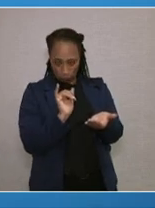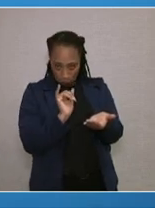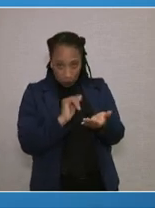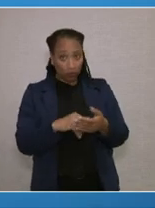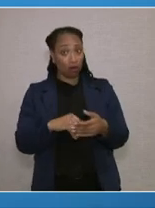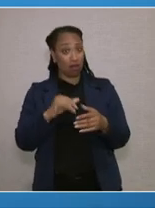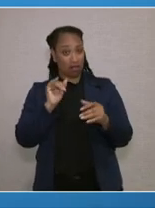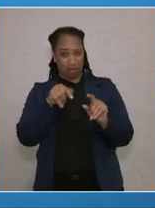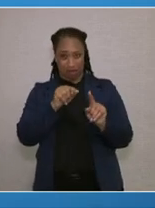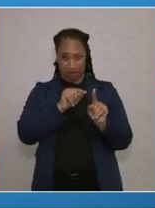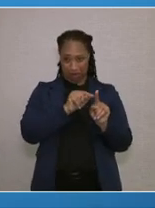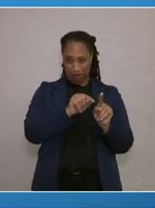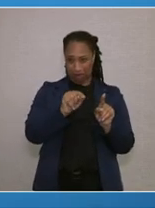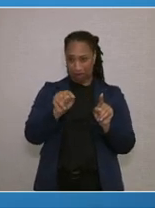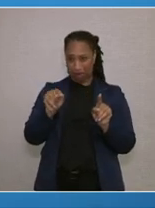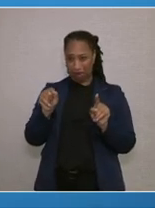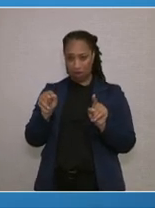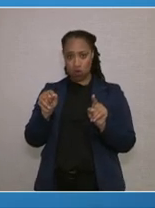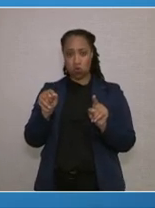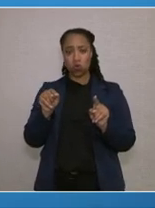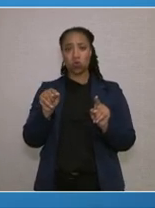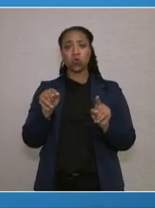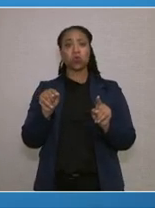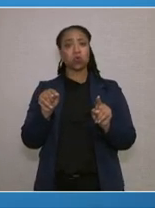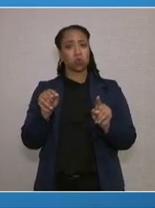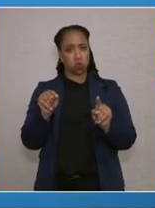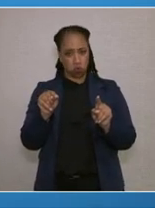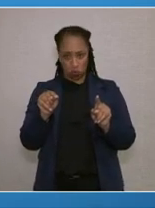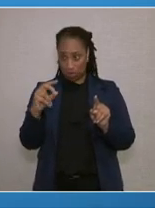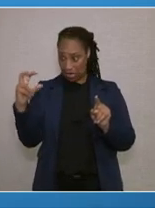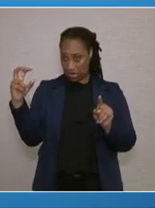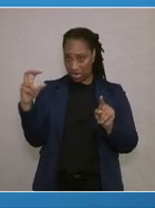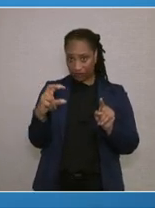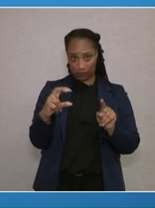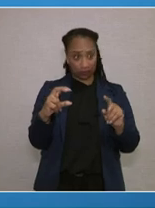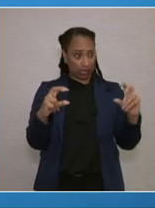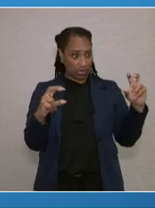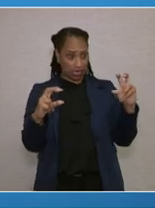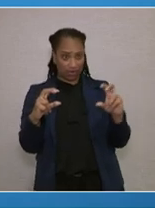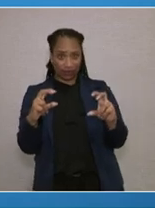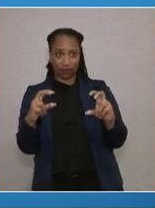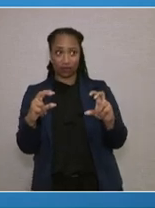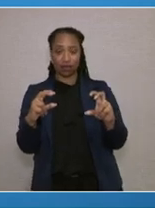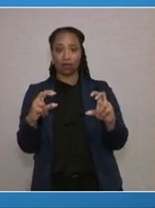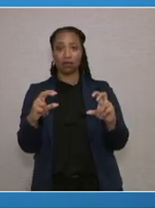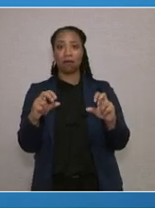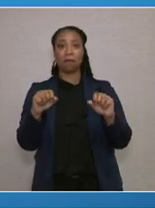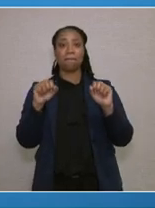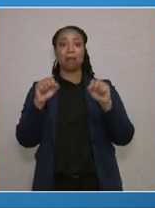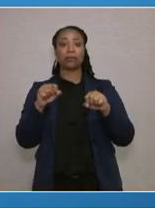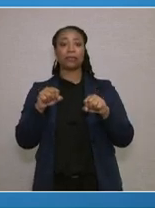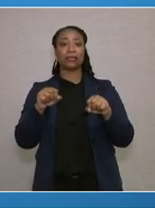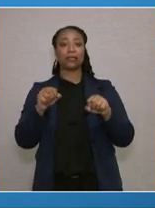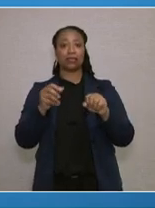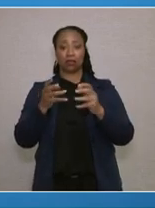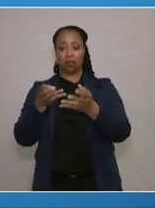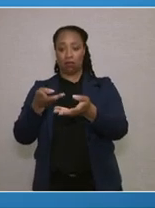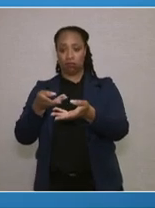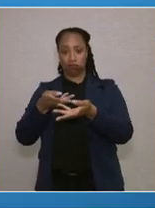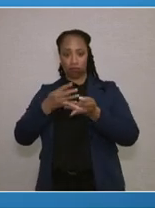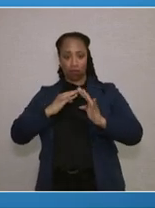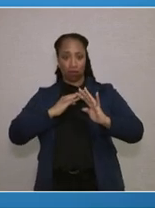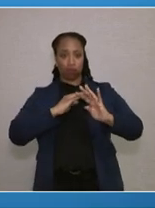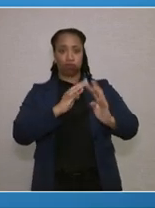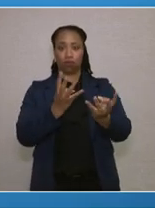that we kickstart the development of the rest of the campus. It is, in fact,